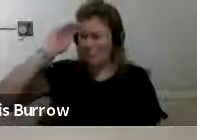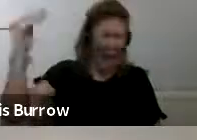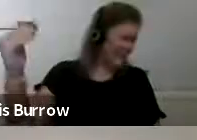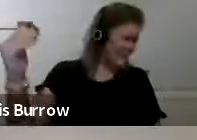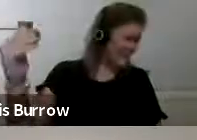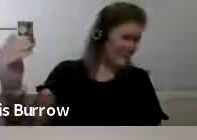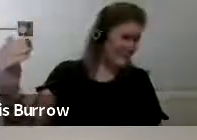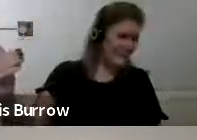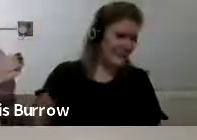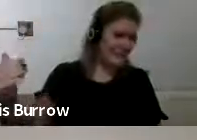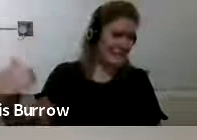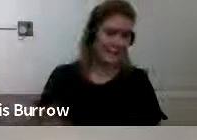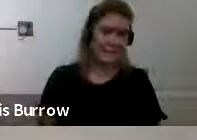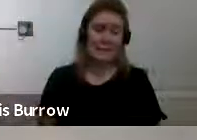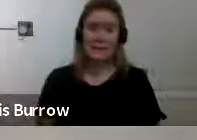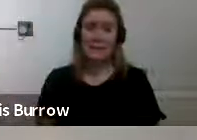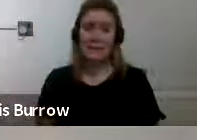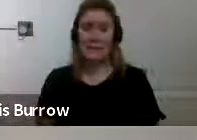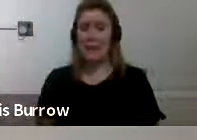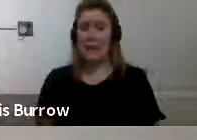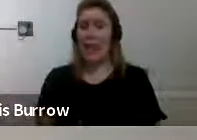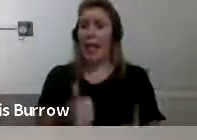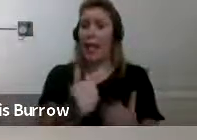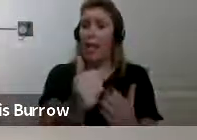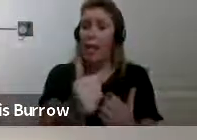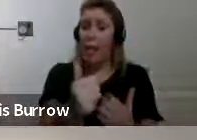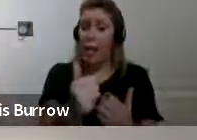Help me and